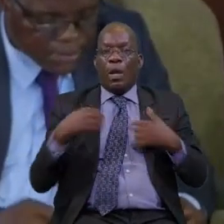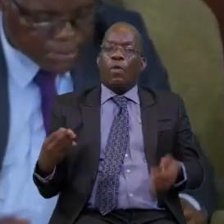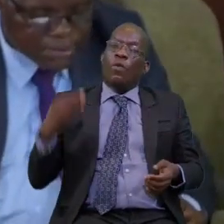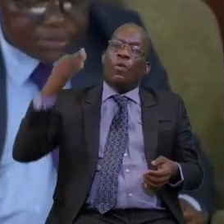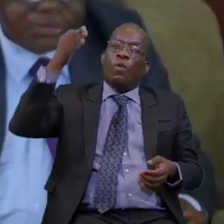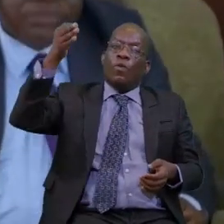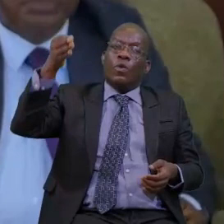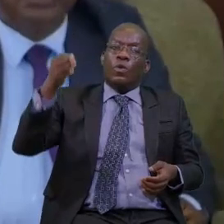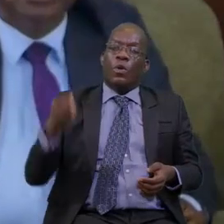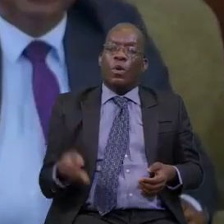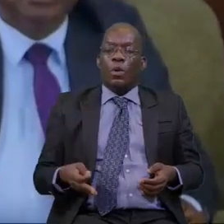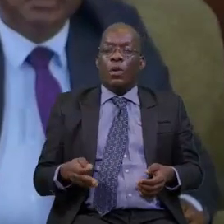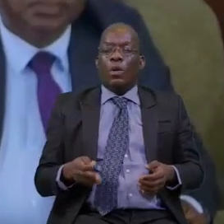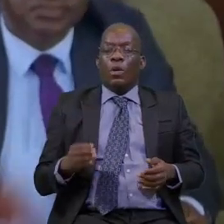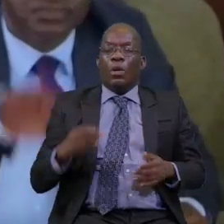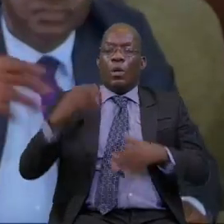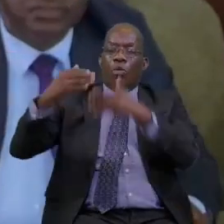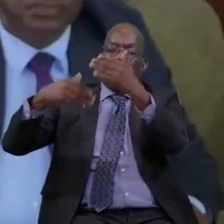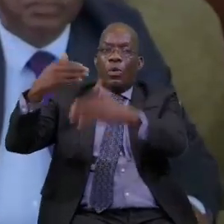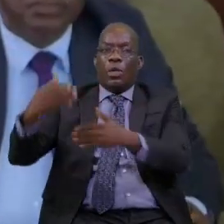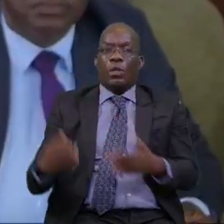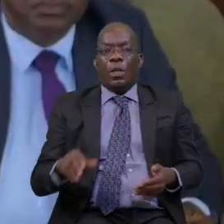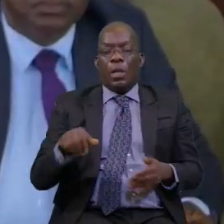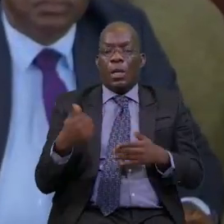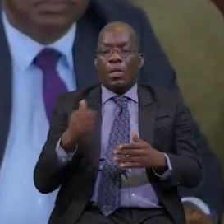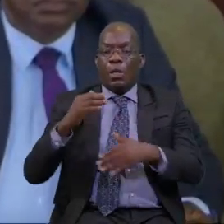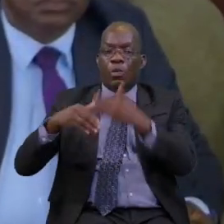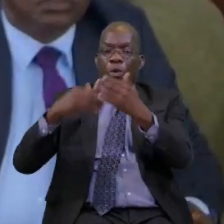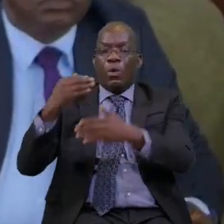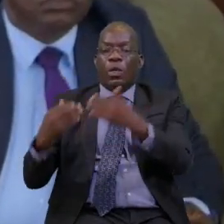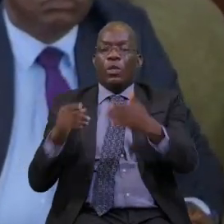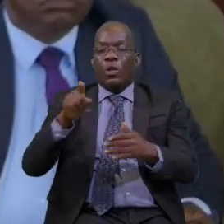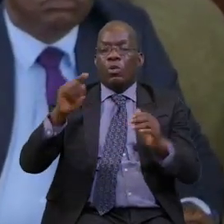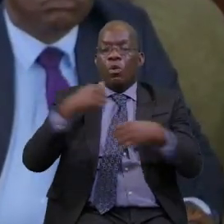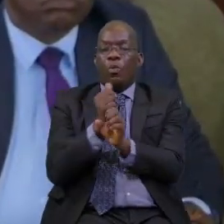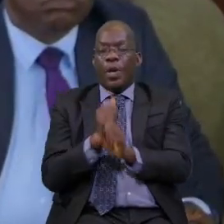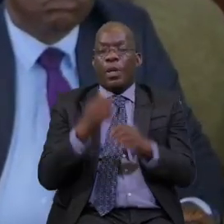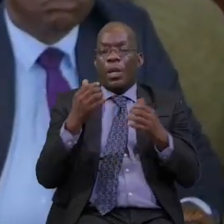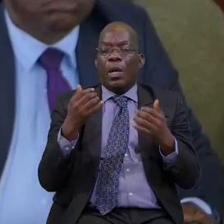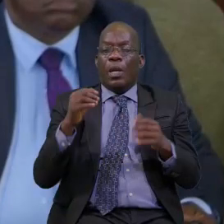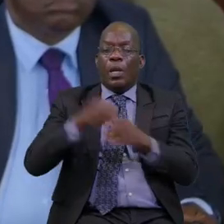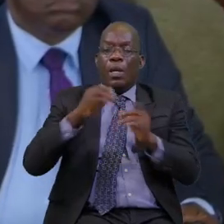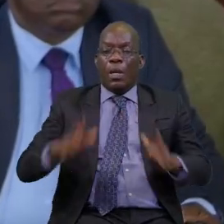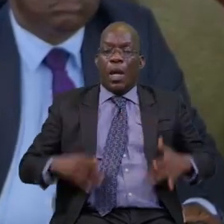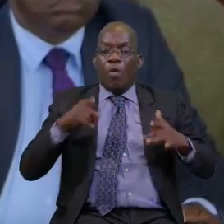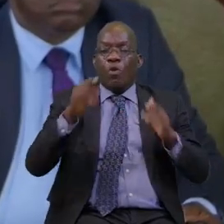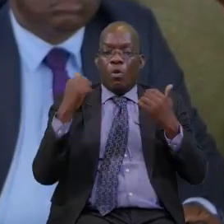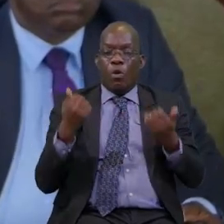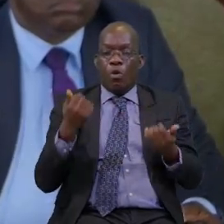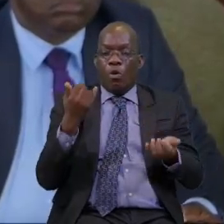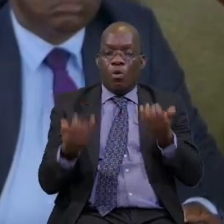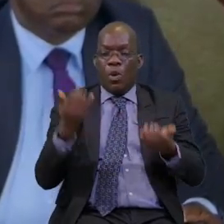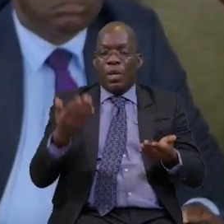progress. Any progress we make in life, you have to deny yourself of something now. Might even be denying yourself of